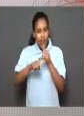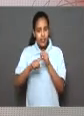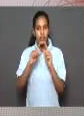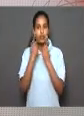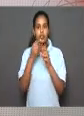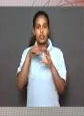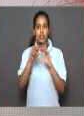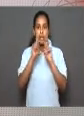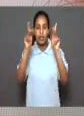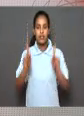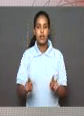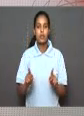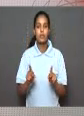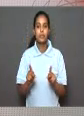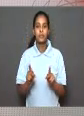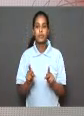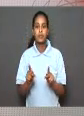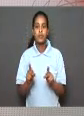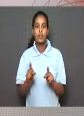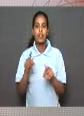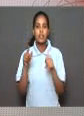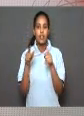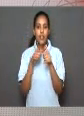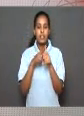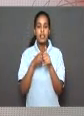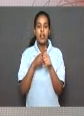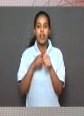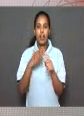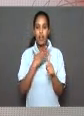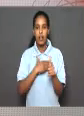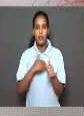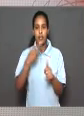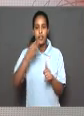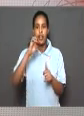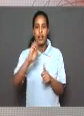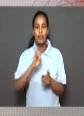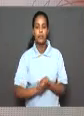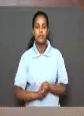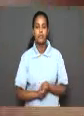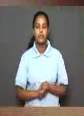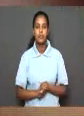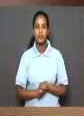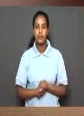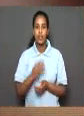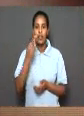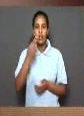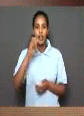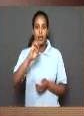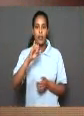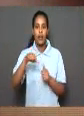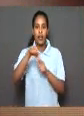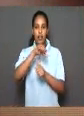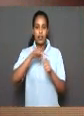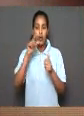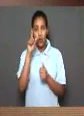last group on the periodic table, the first element is helium.